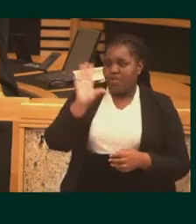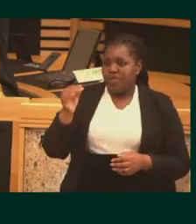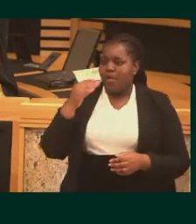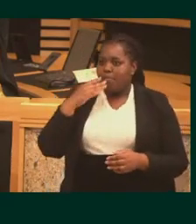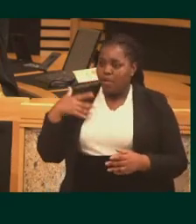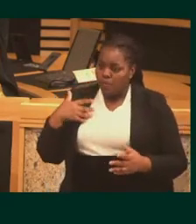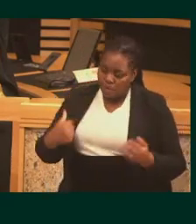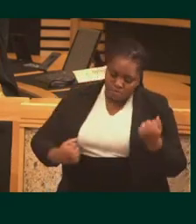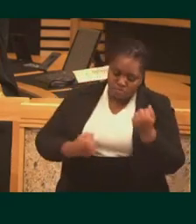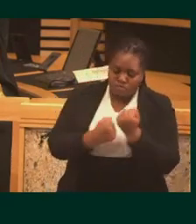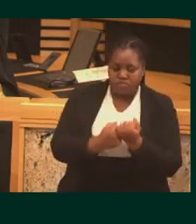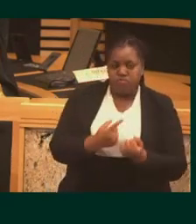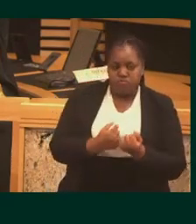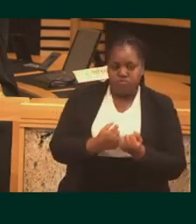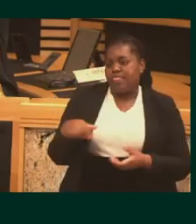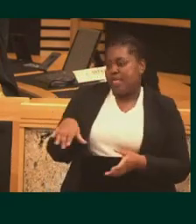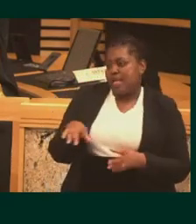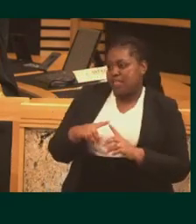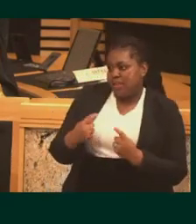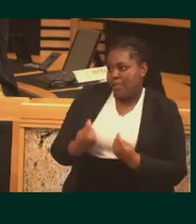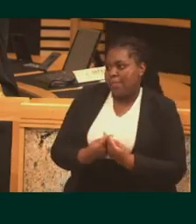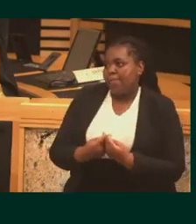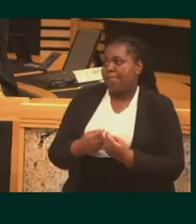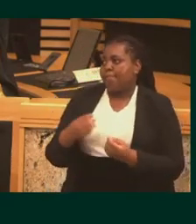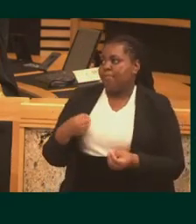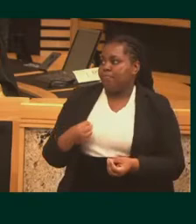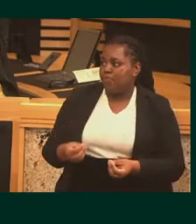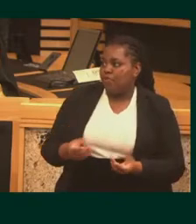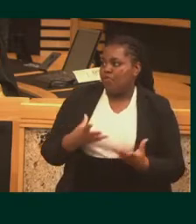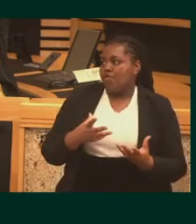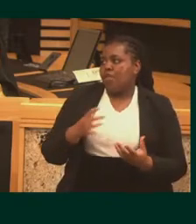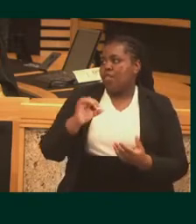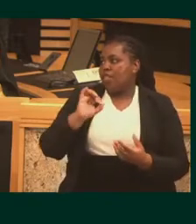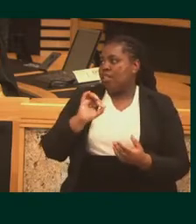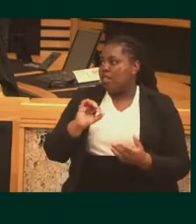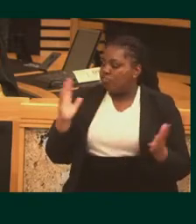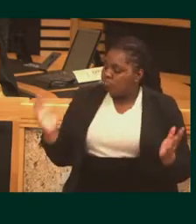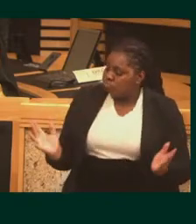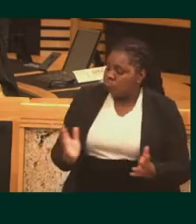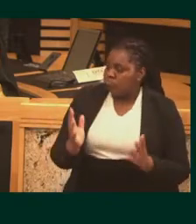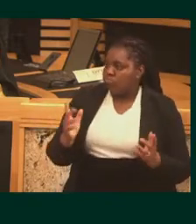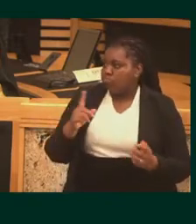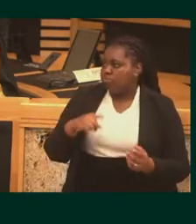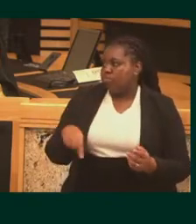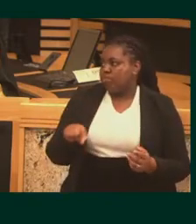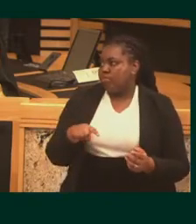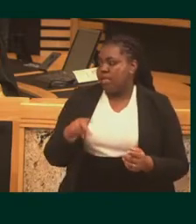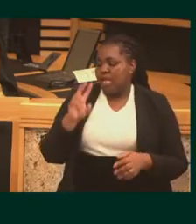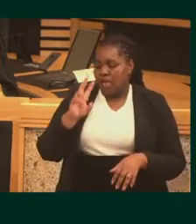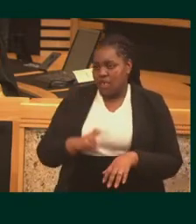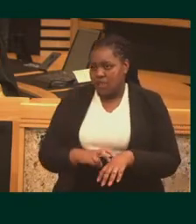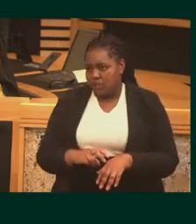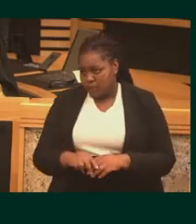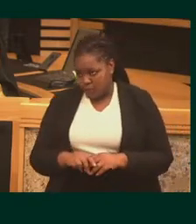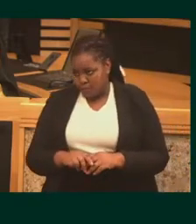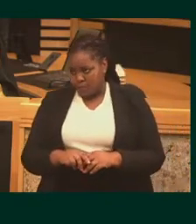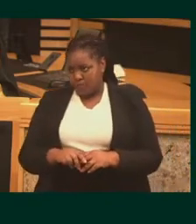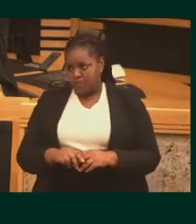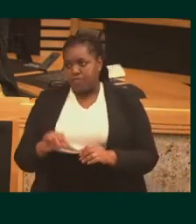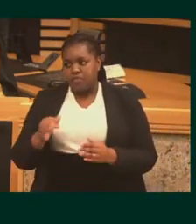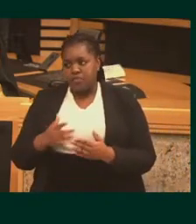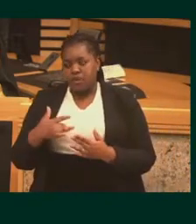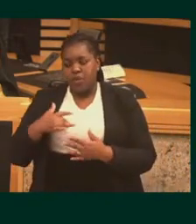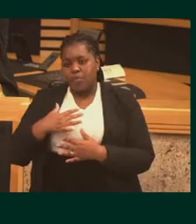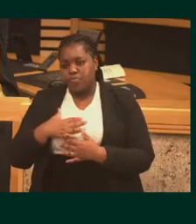support of our Champions offering them the moral Bo encouragement they rightfully deserve extends our